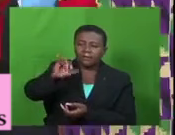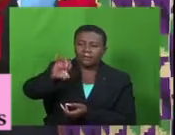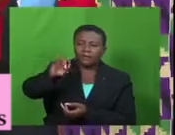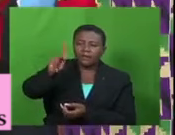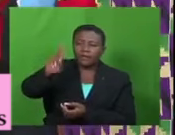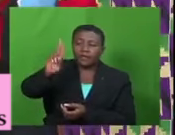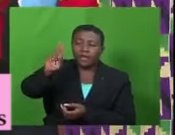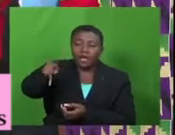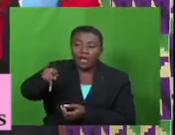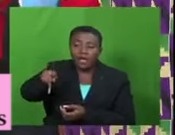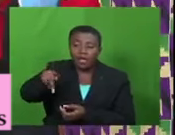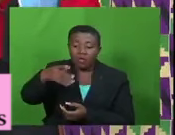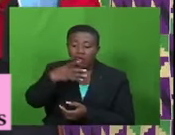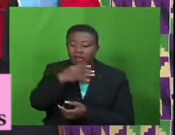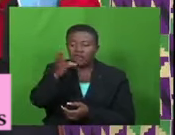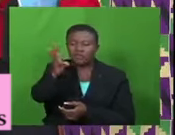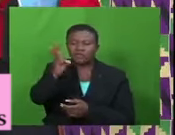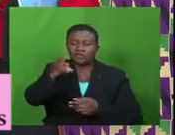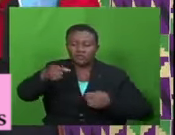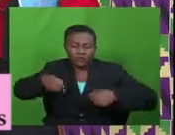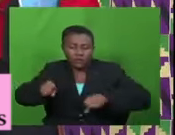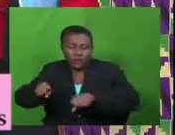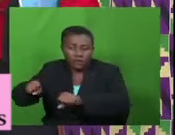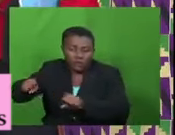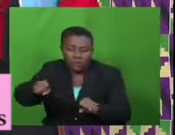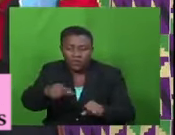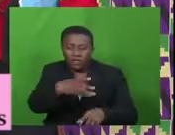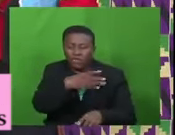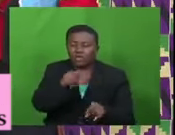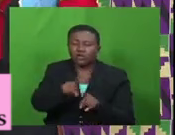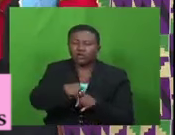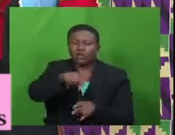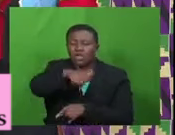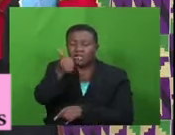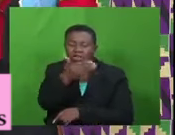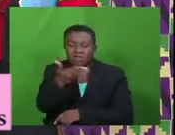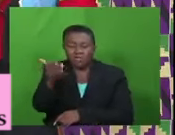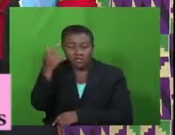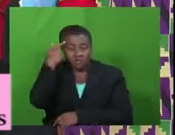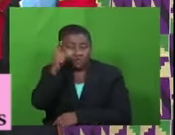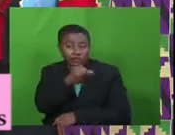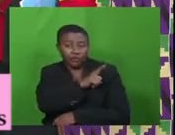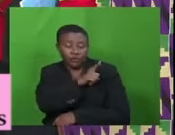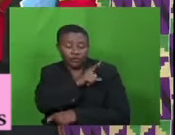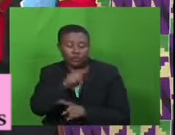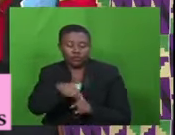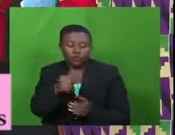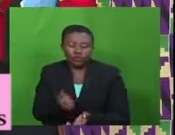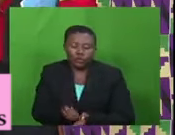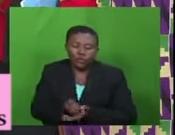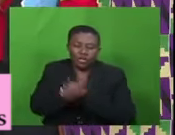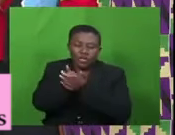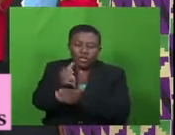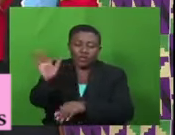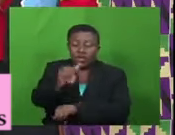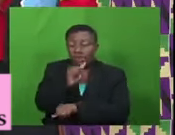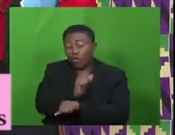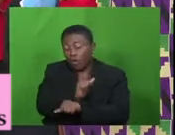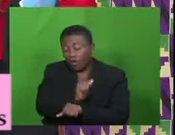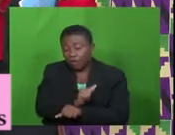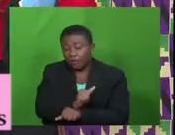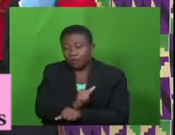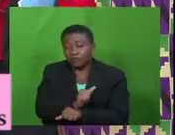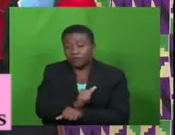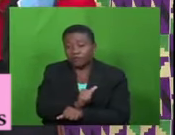motorbicycles, and 6 armored personnel carriers to the police service to boost operational capacity. For